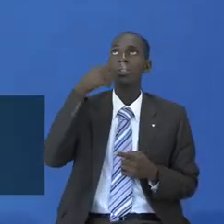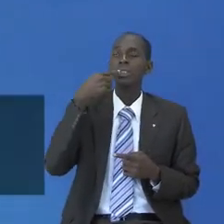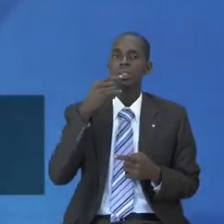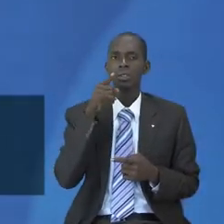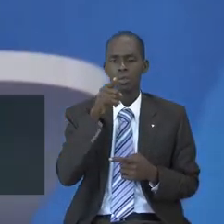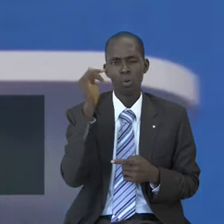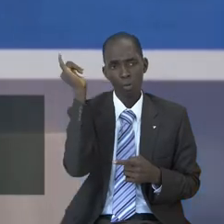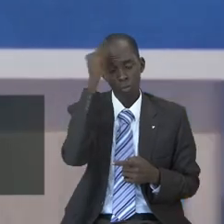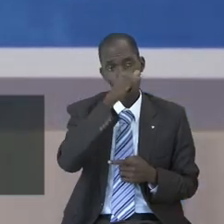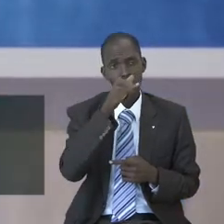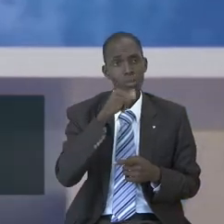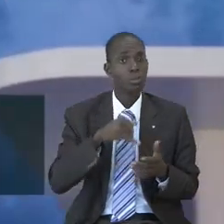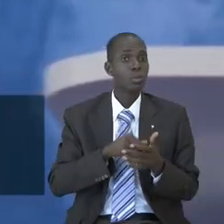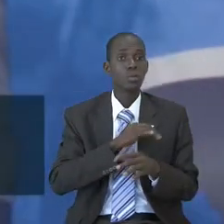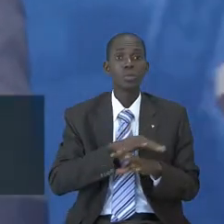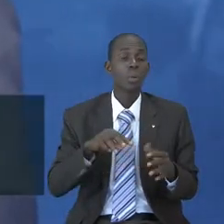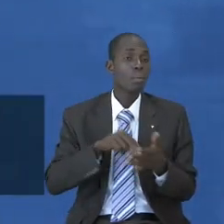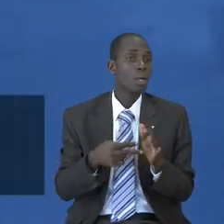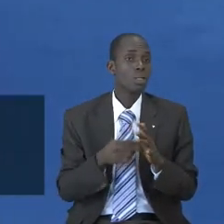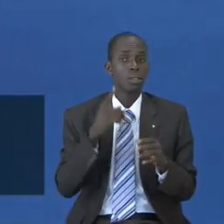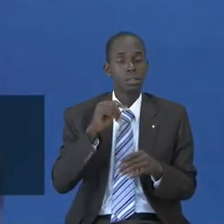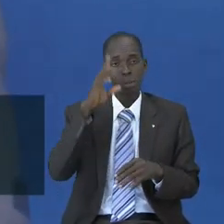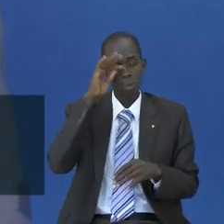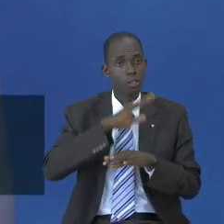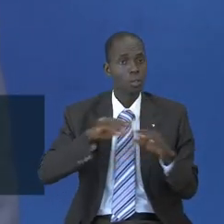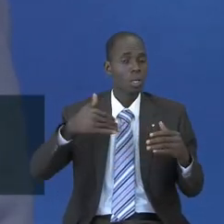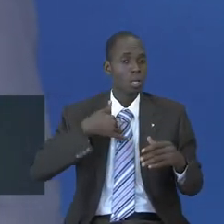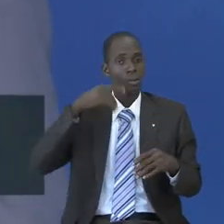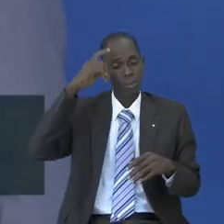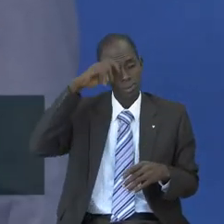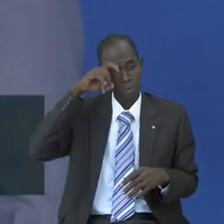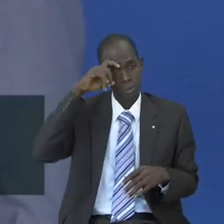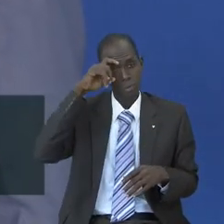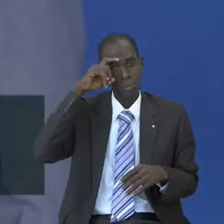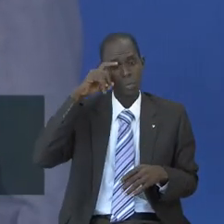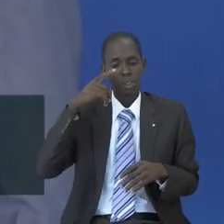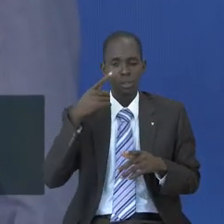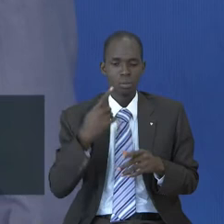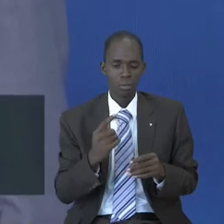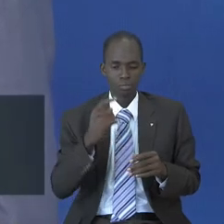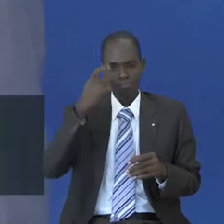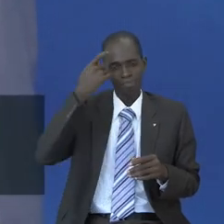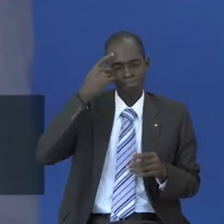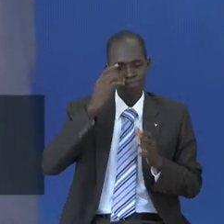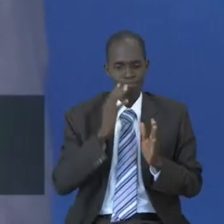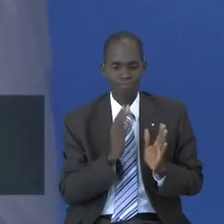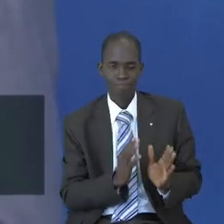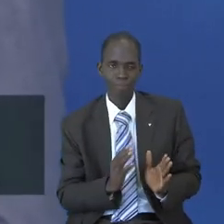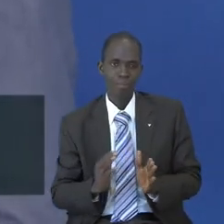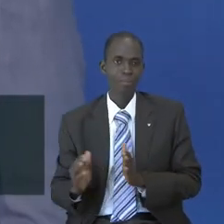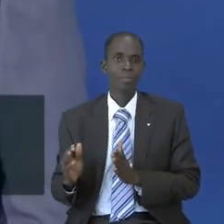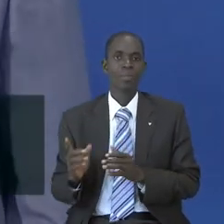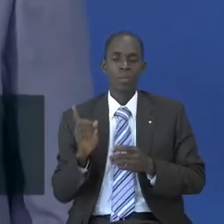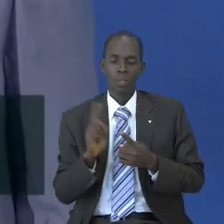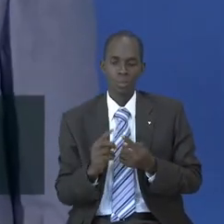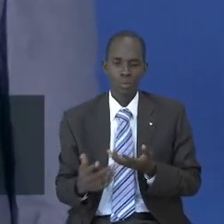doesn't mean the man did not have the wisdom, the strategy, the acumen to gather